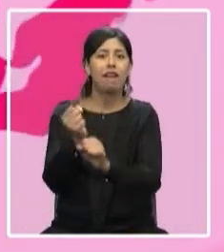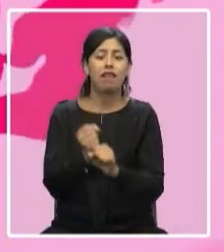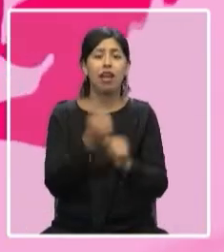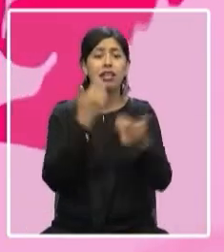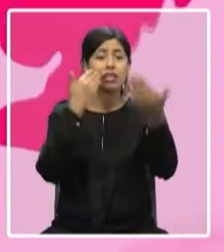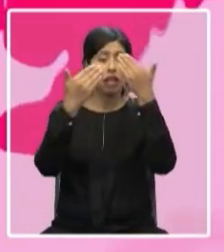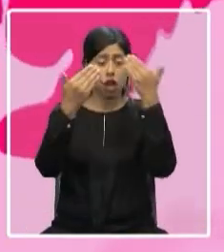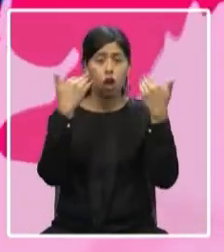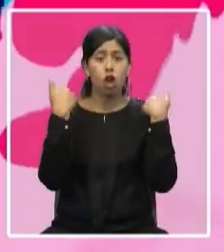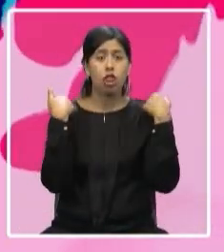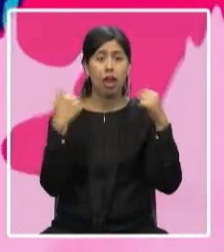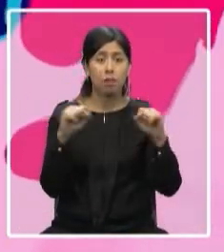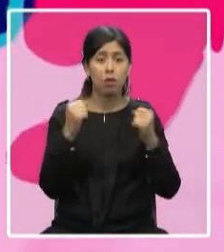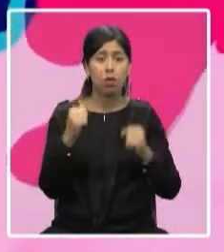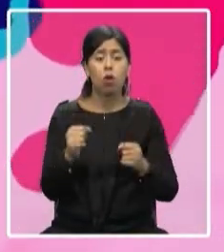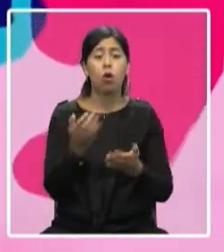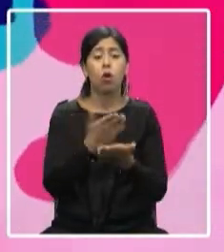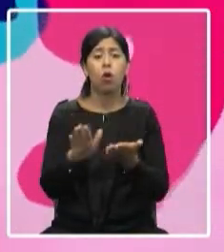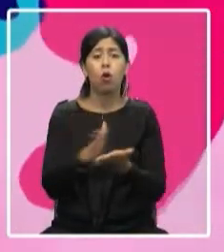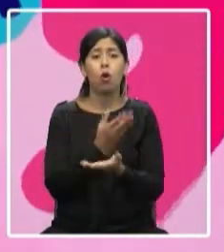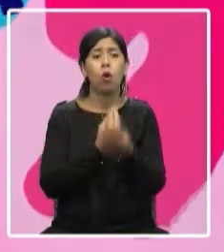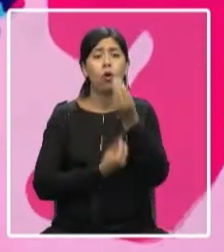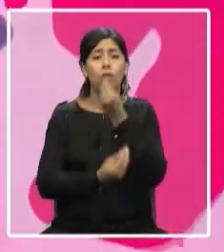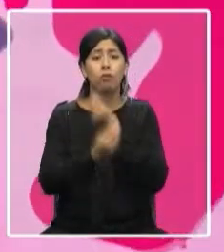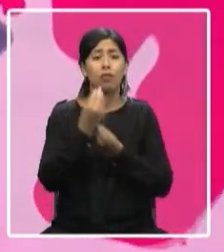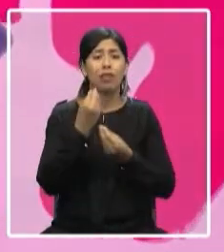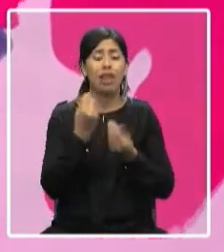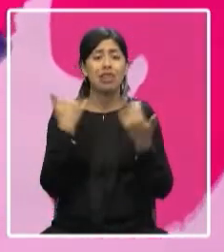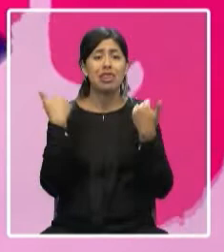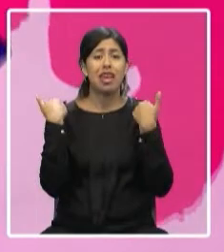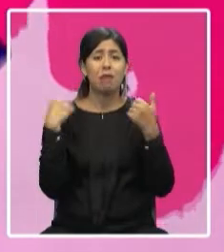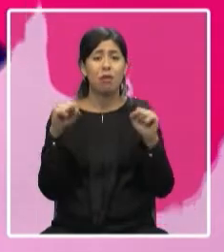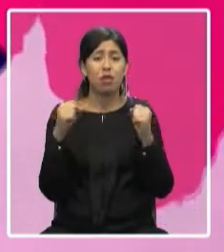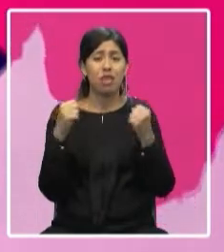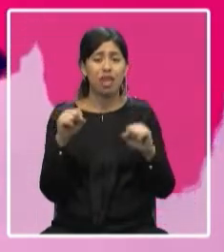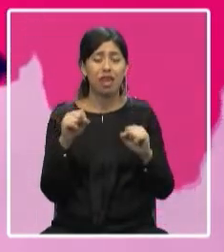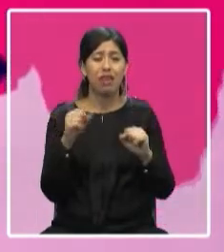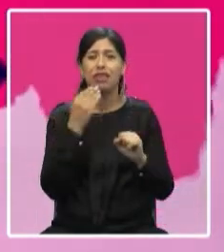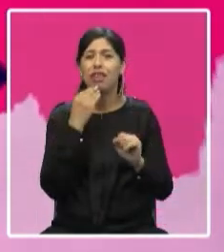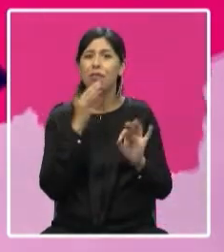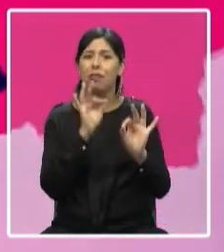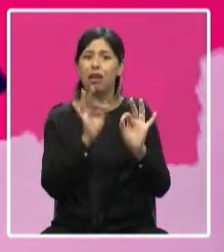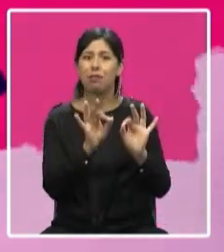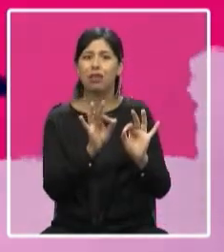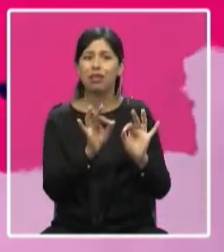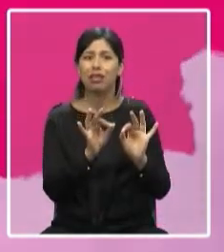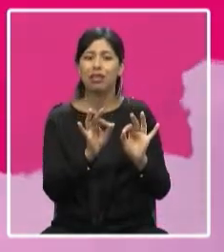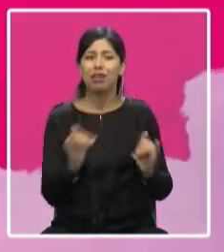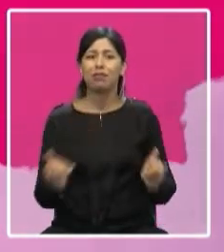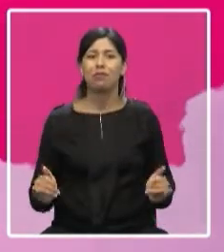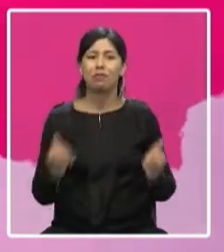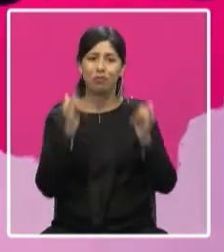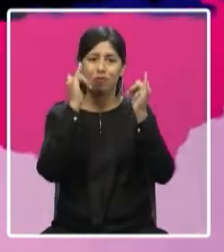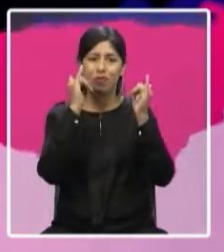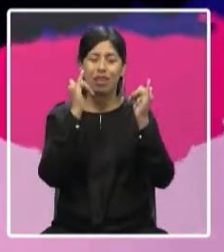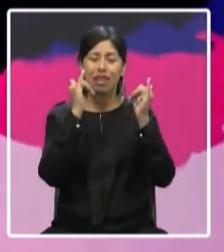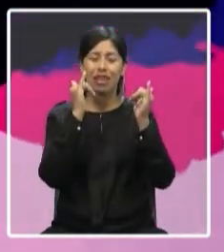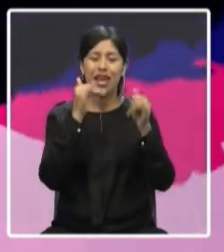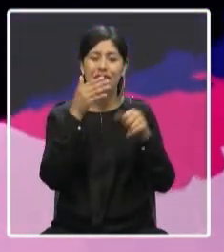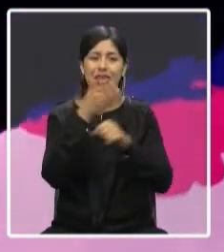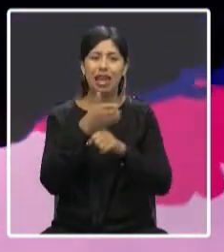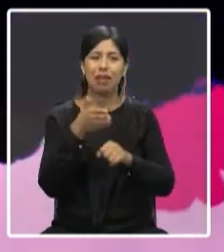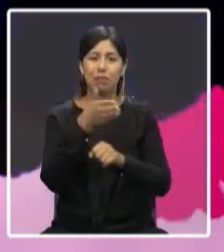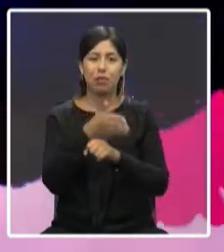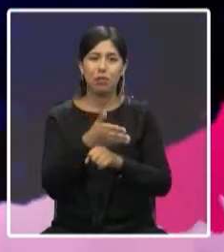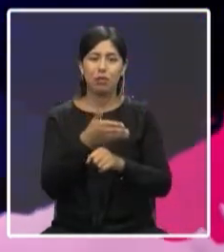decades. A sports psychologist in 2000, a sports nutritionist, or certified therapeutic recreation specialist. So you can